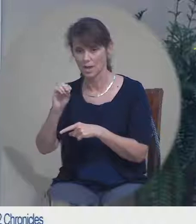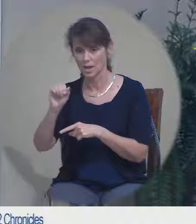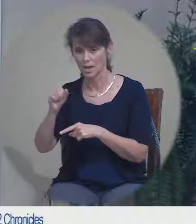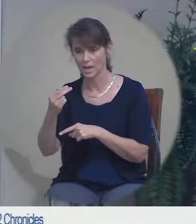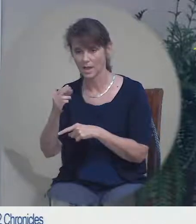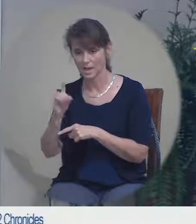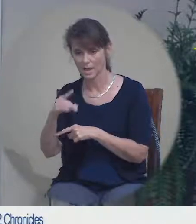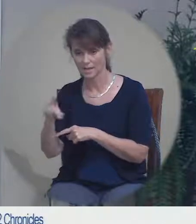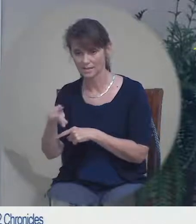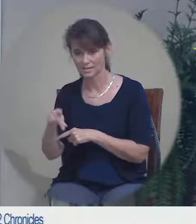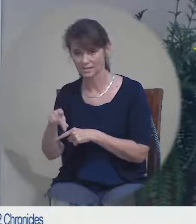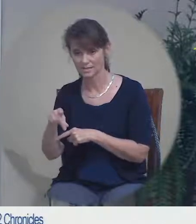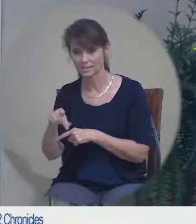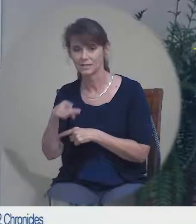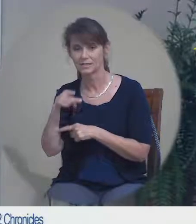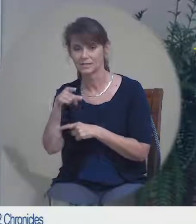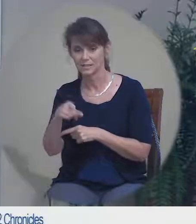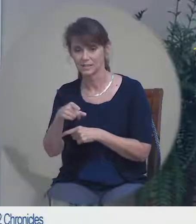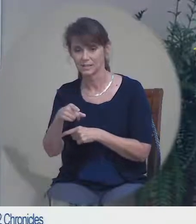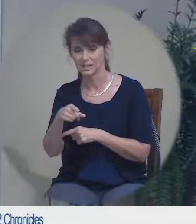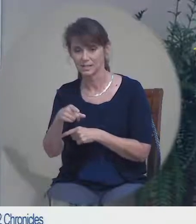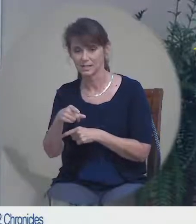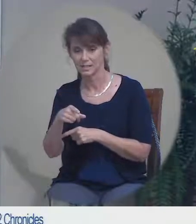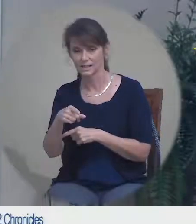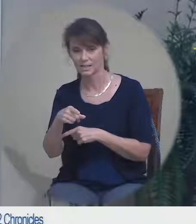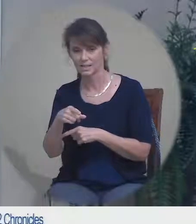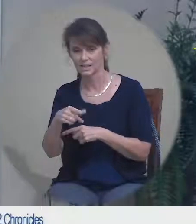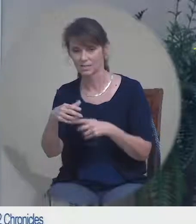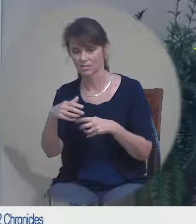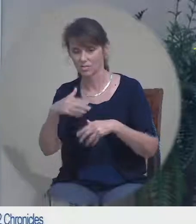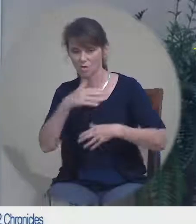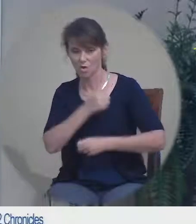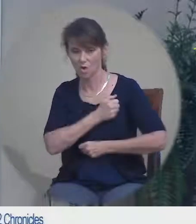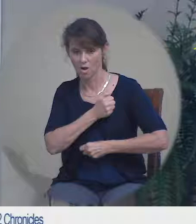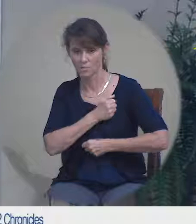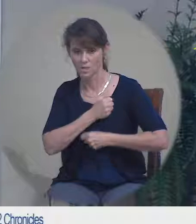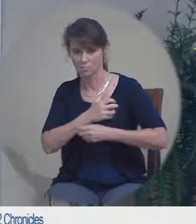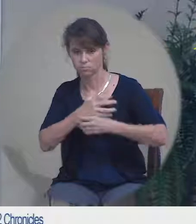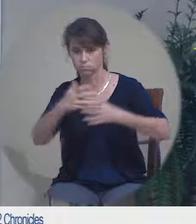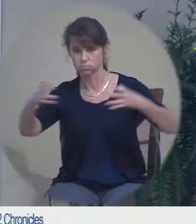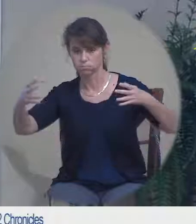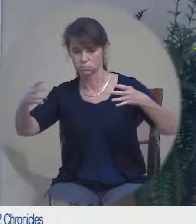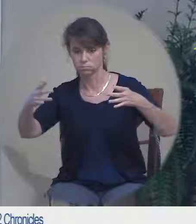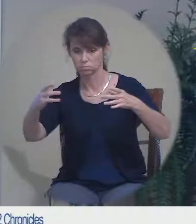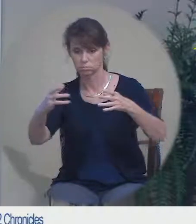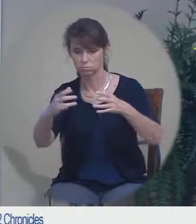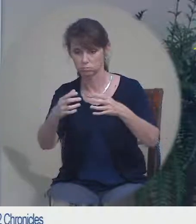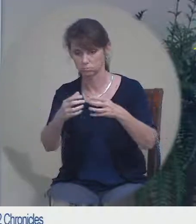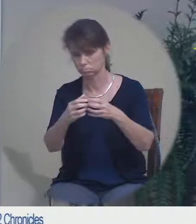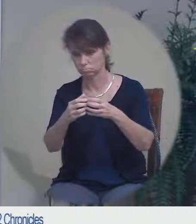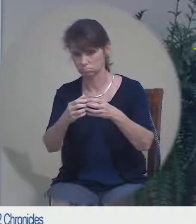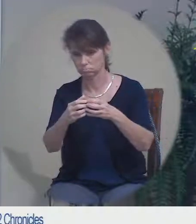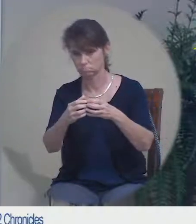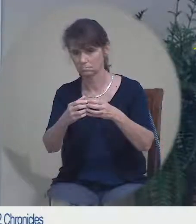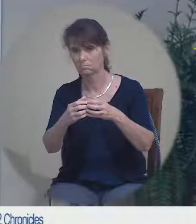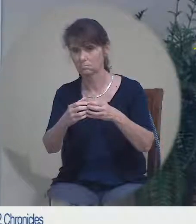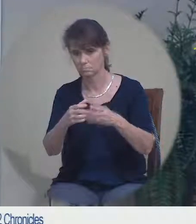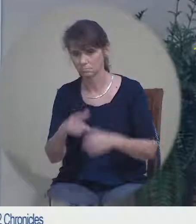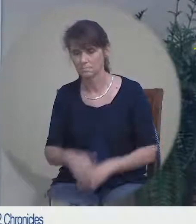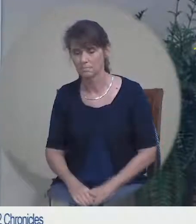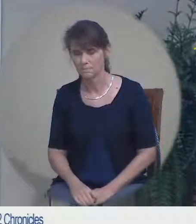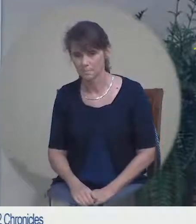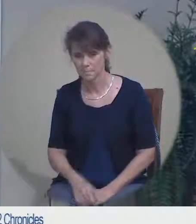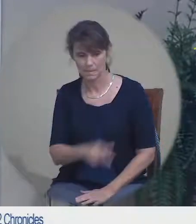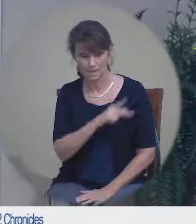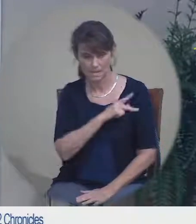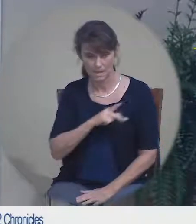than 50 horsemen and 10 chariots and 10,000 footmen. For the king of Aram had destroyed